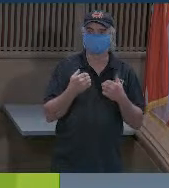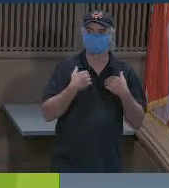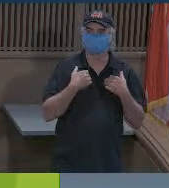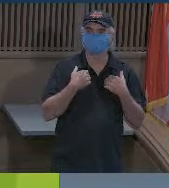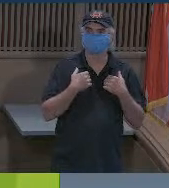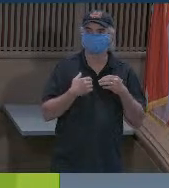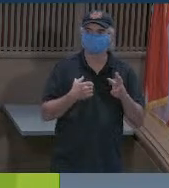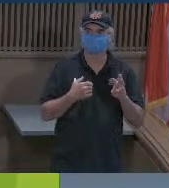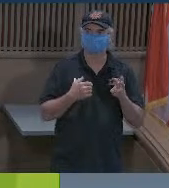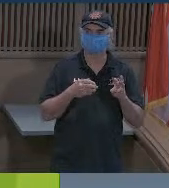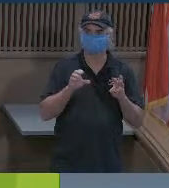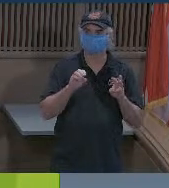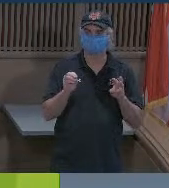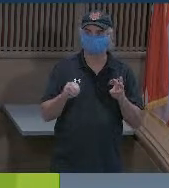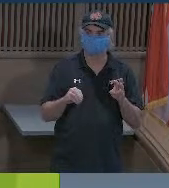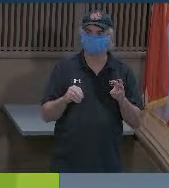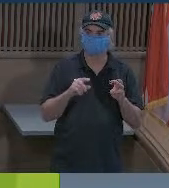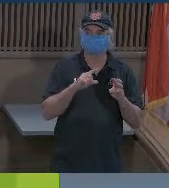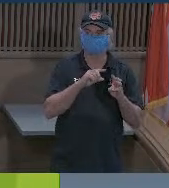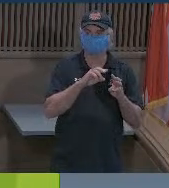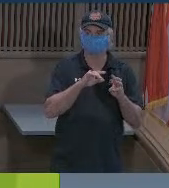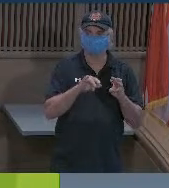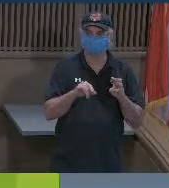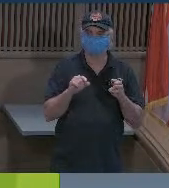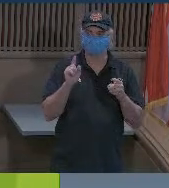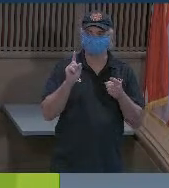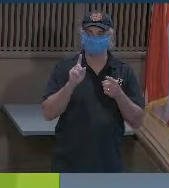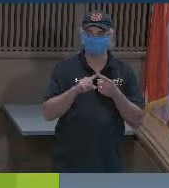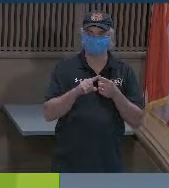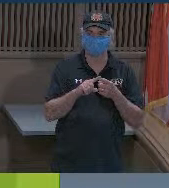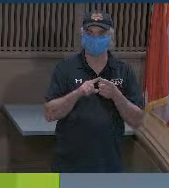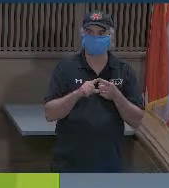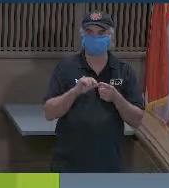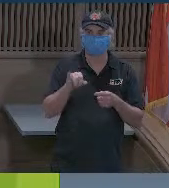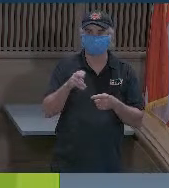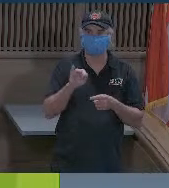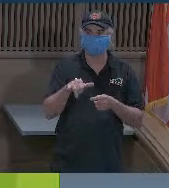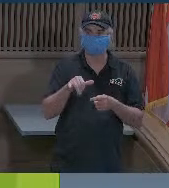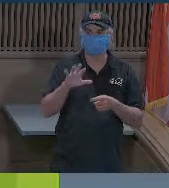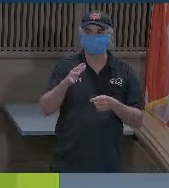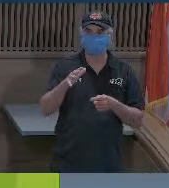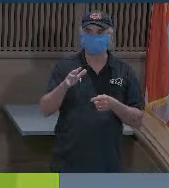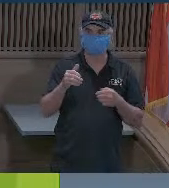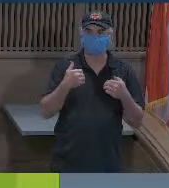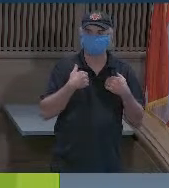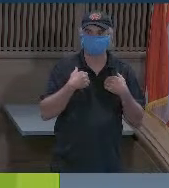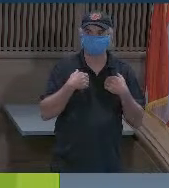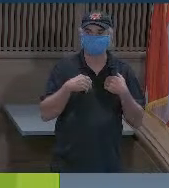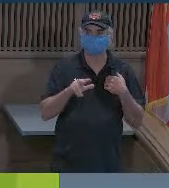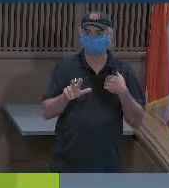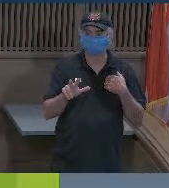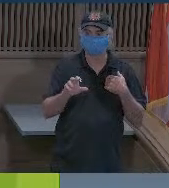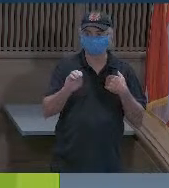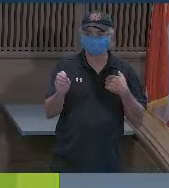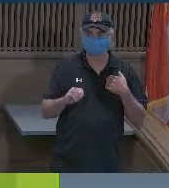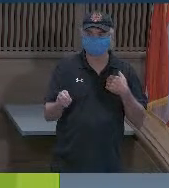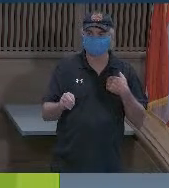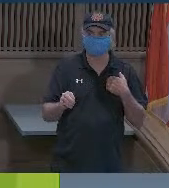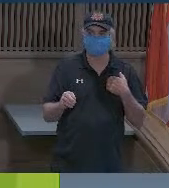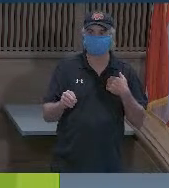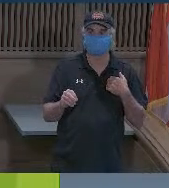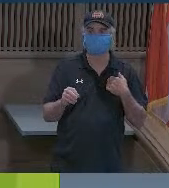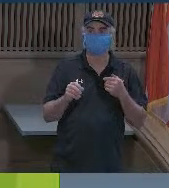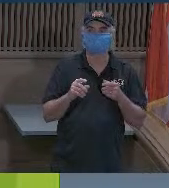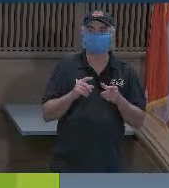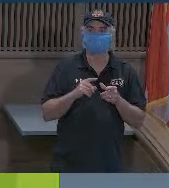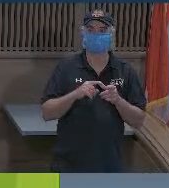rate, until July 5th, when we had a 3% positivity rate. And I think what you have here, right before July